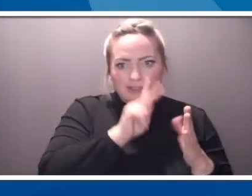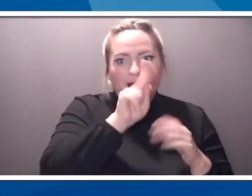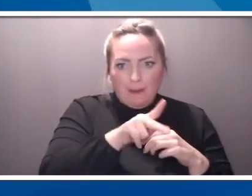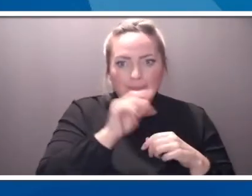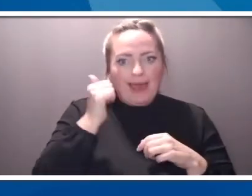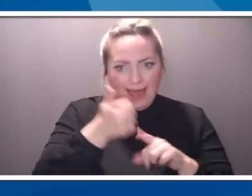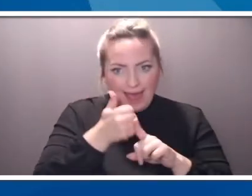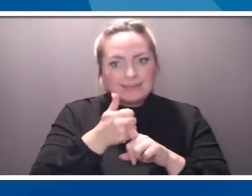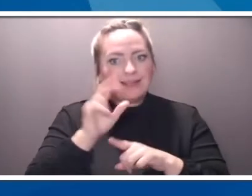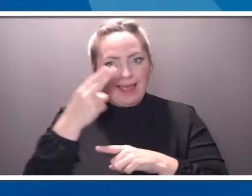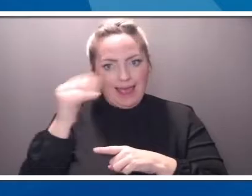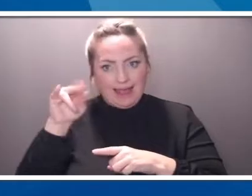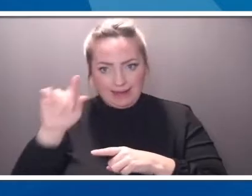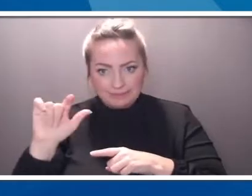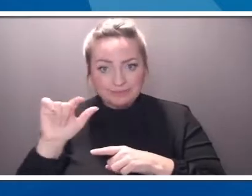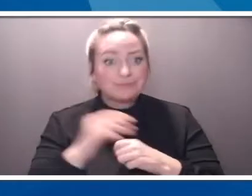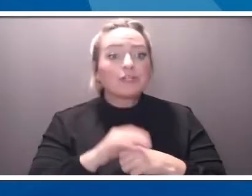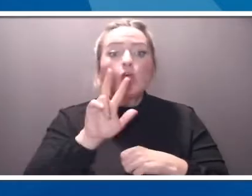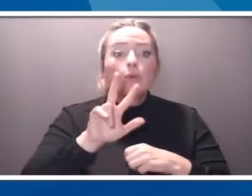marked up as a heading.